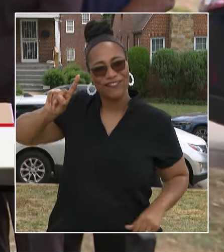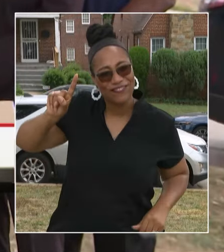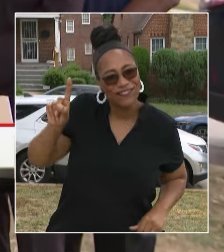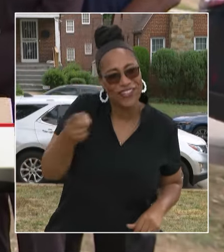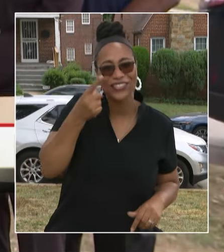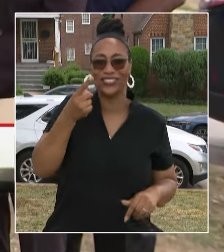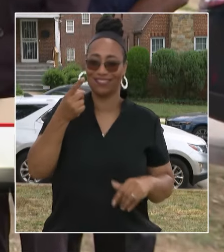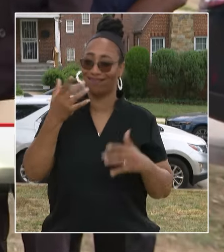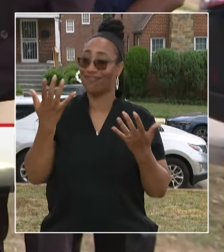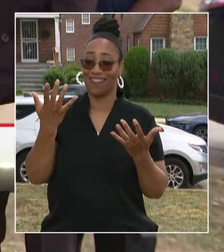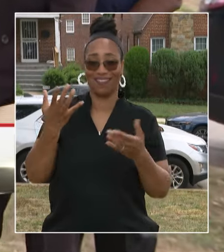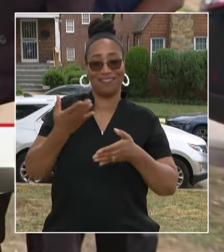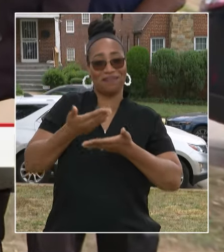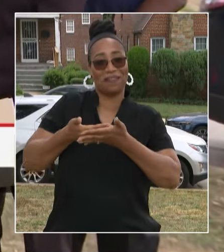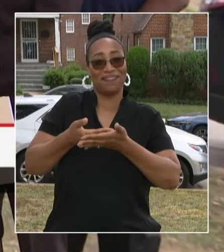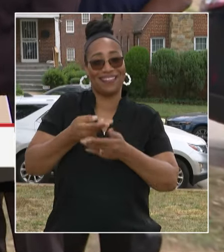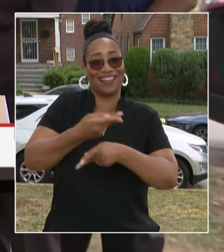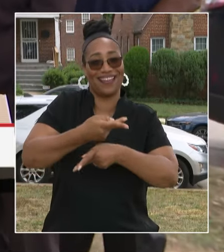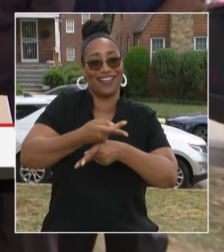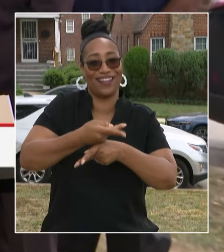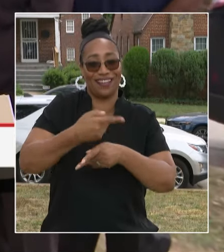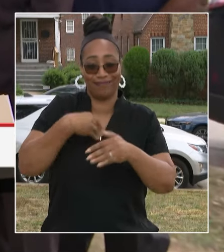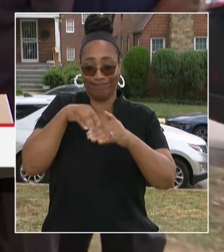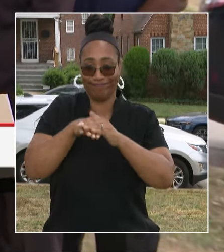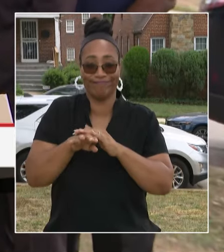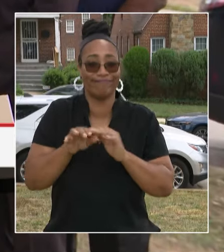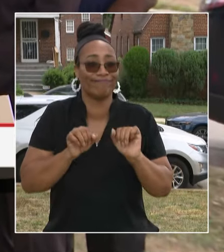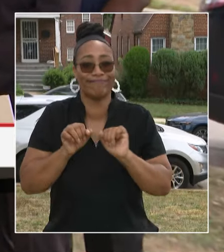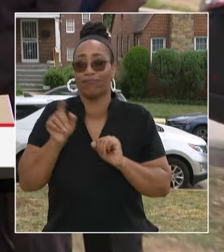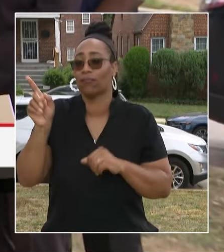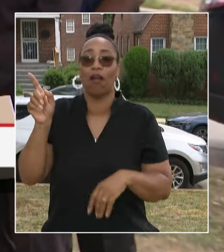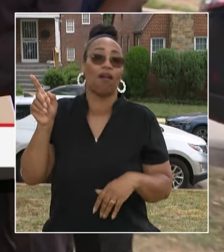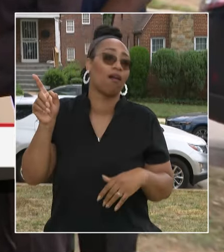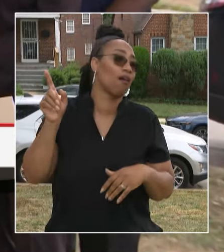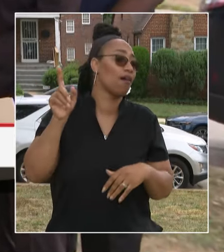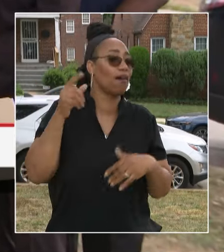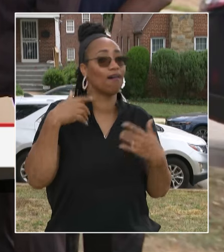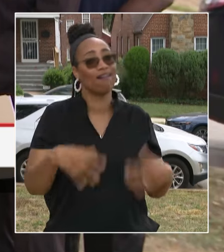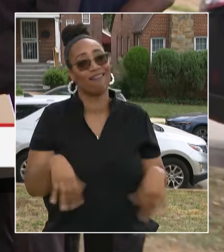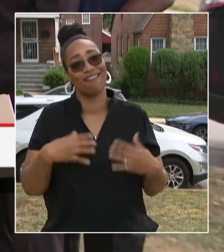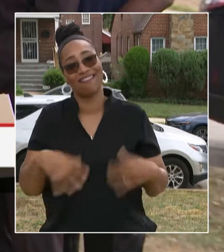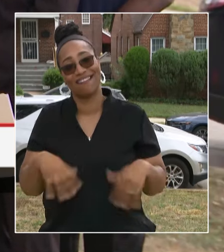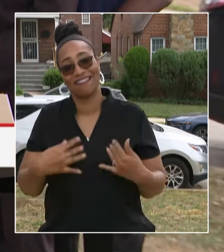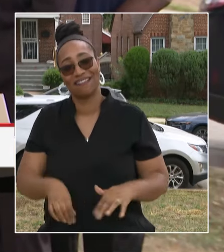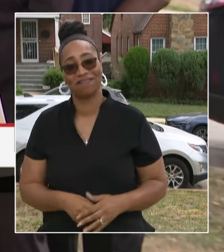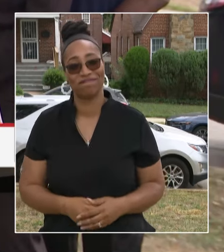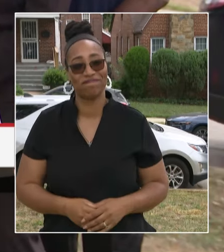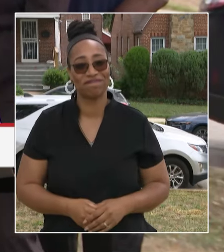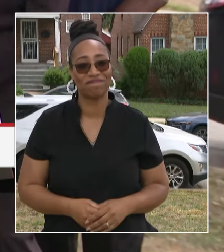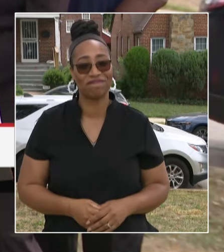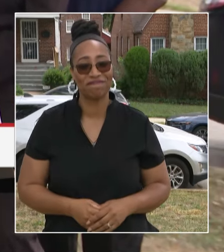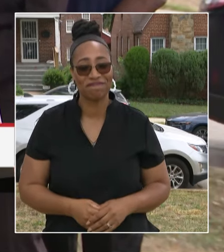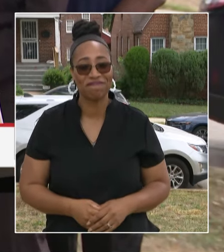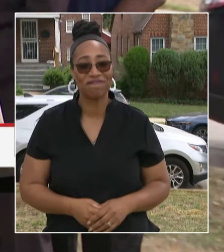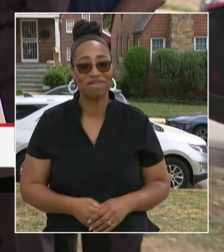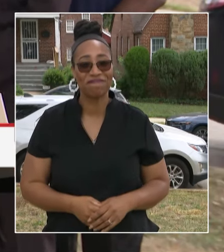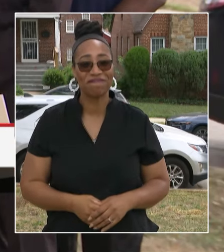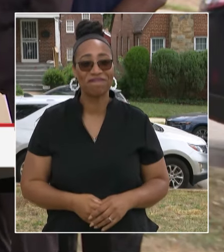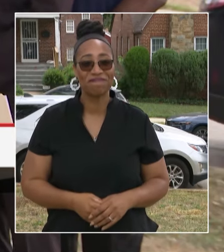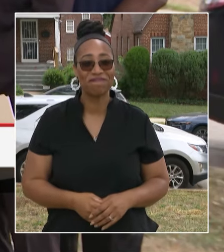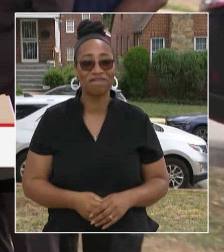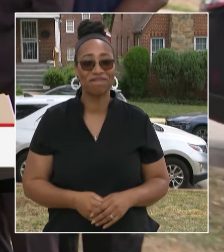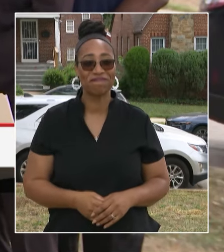things. Then he had built an airplane. He took me down to Piscataway. I'd never been in one. I looked at this thing. He was working on it. He said,